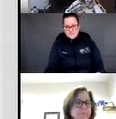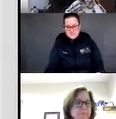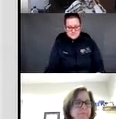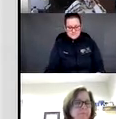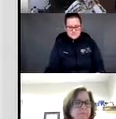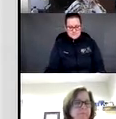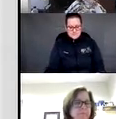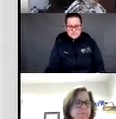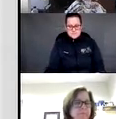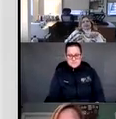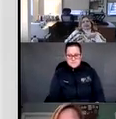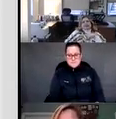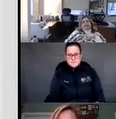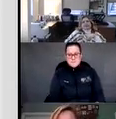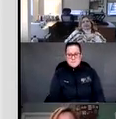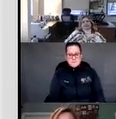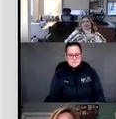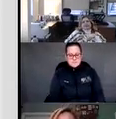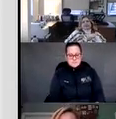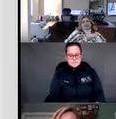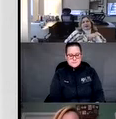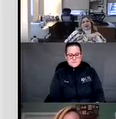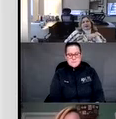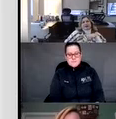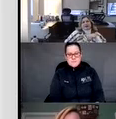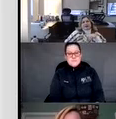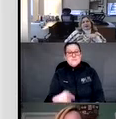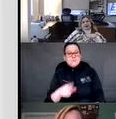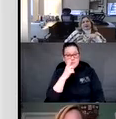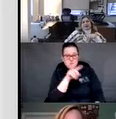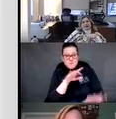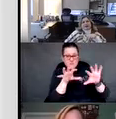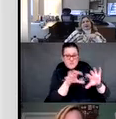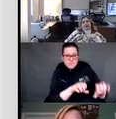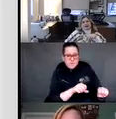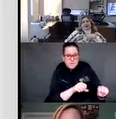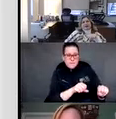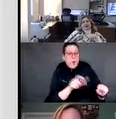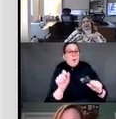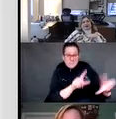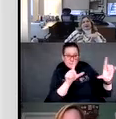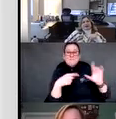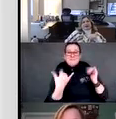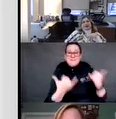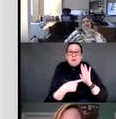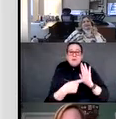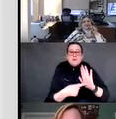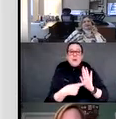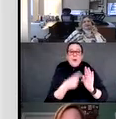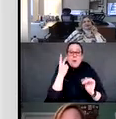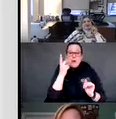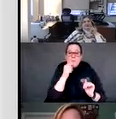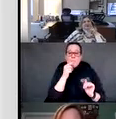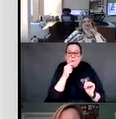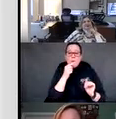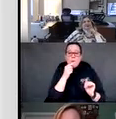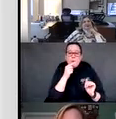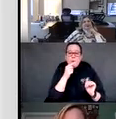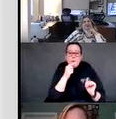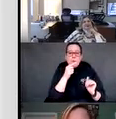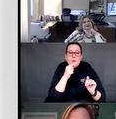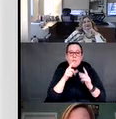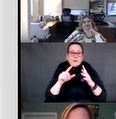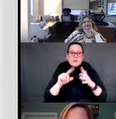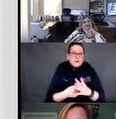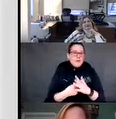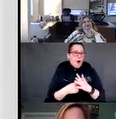you want to just take these away real quickly, they're up on the screen of who is celebrating some really great service anniversaries